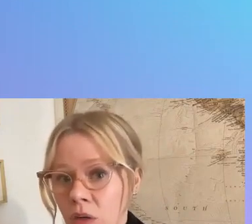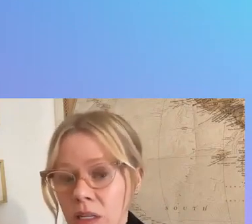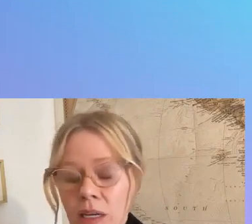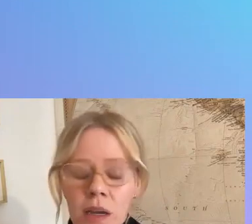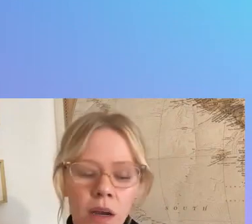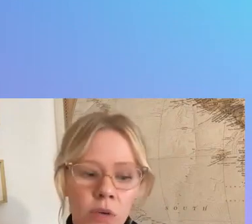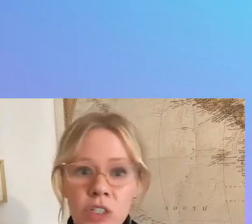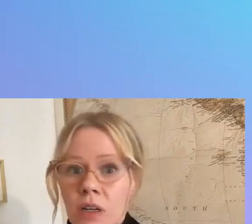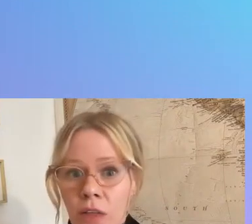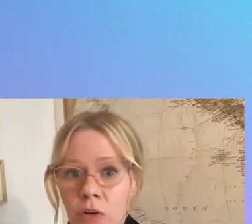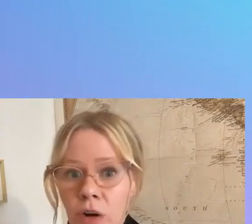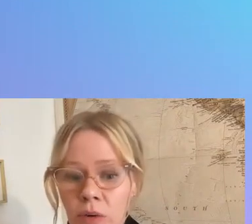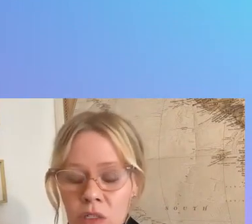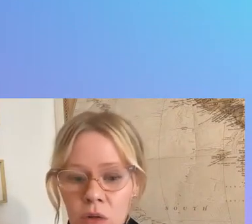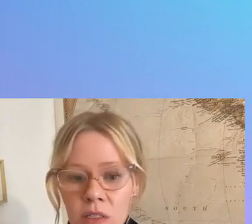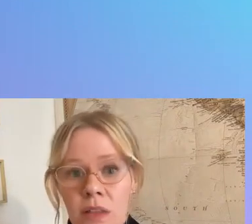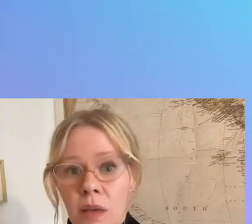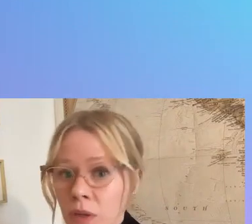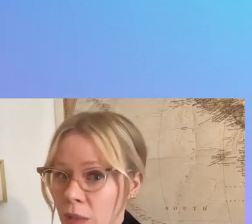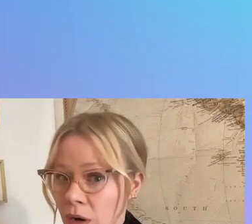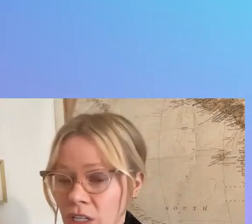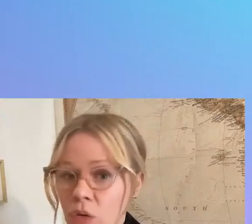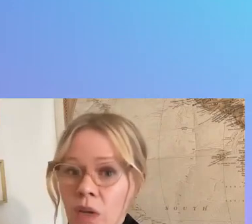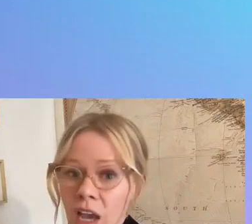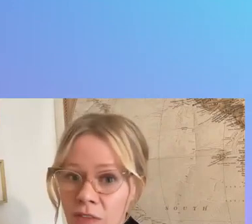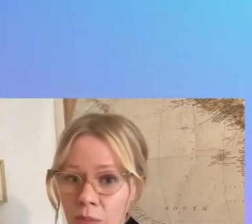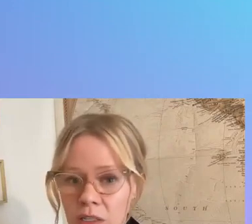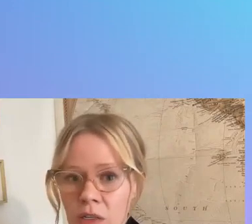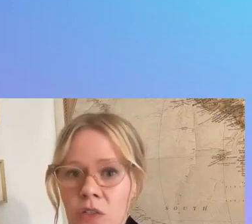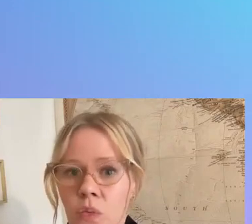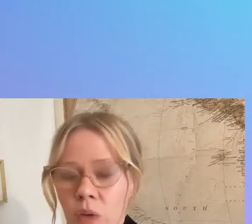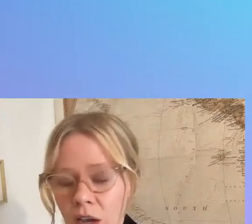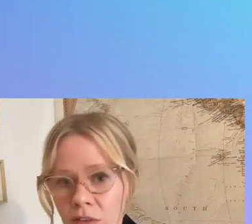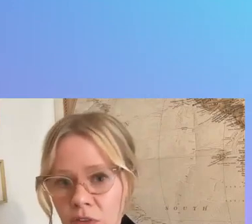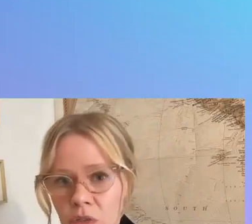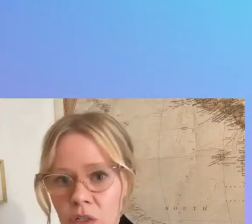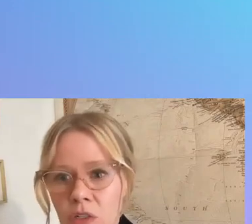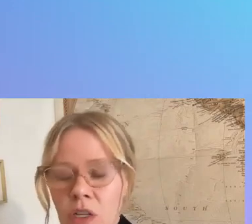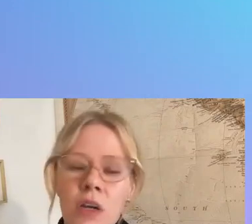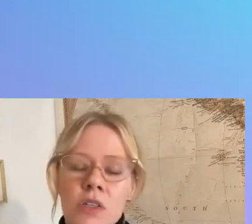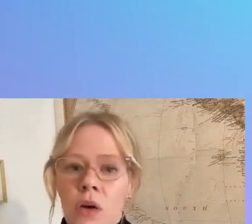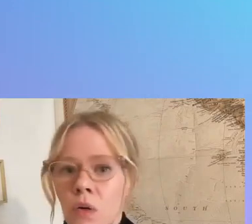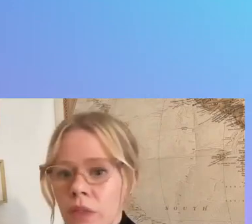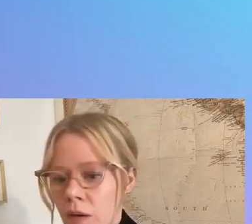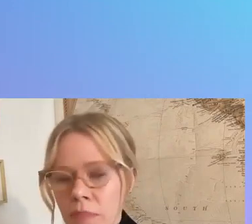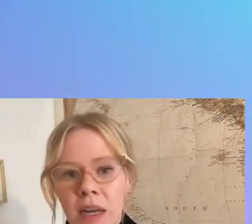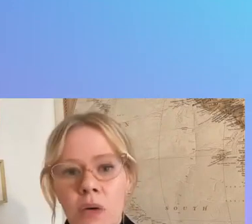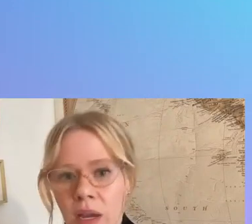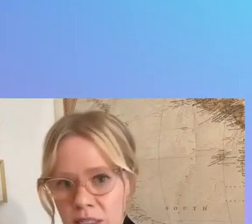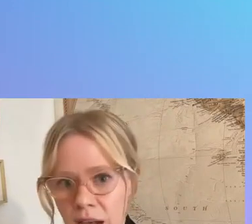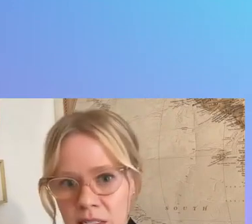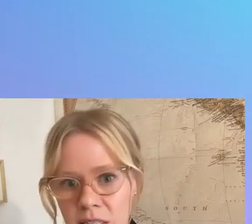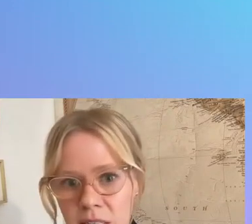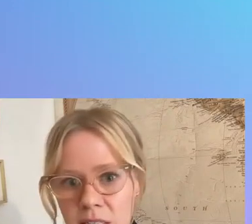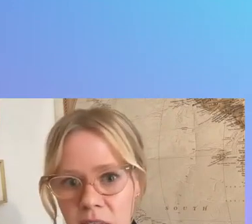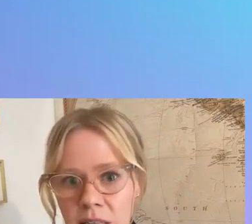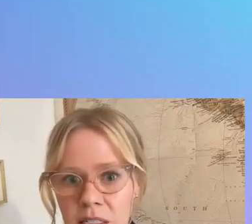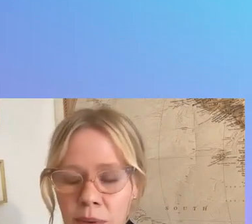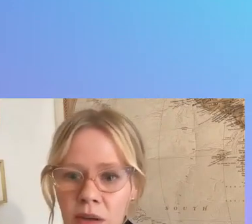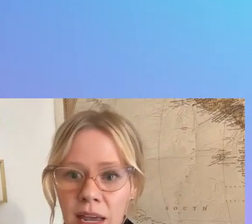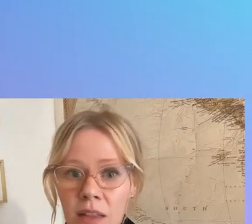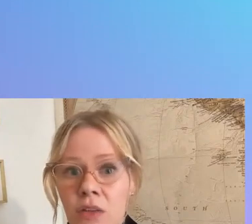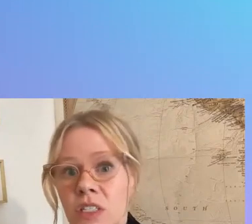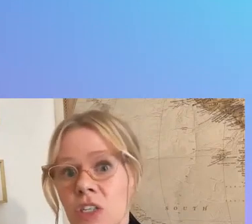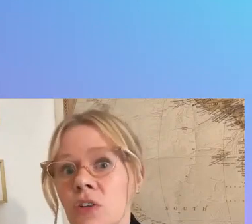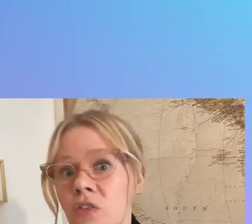Library locally, which is another great resource. The Ability Project, we have embossers, we have fusers. So there are many ways to access these things.